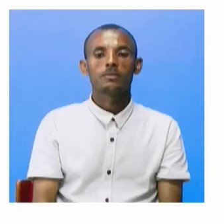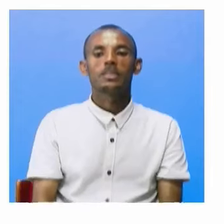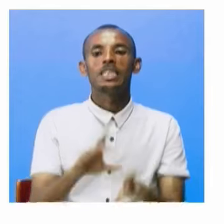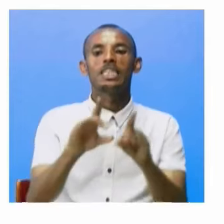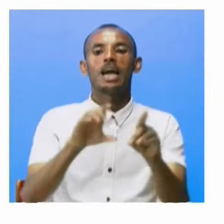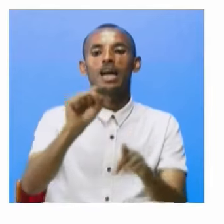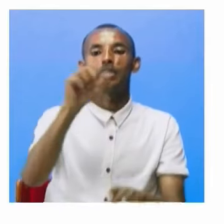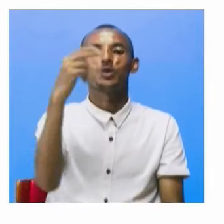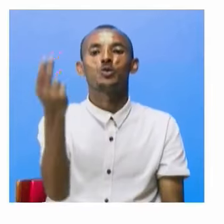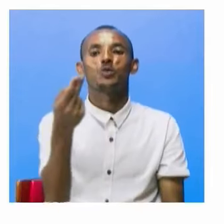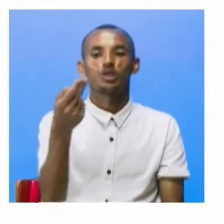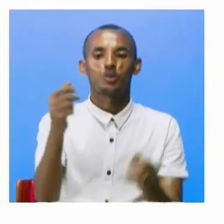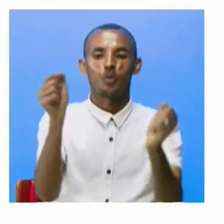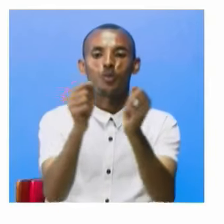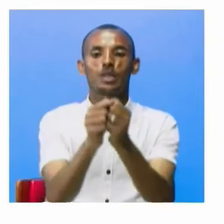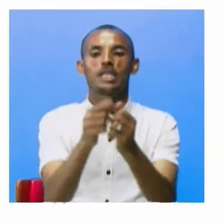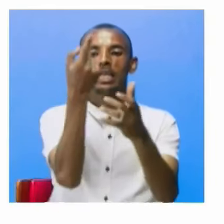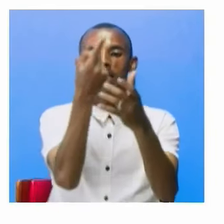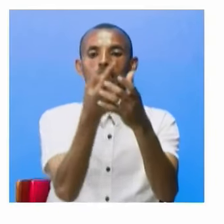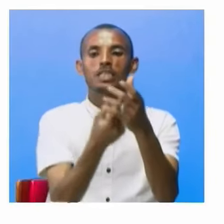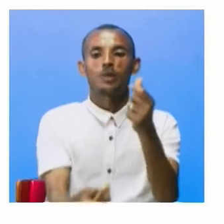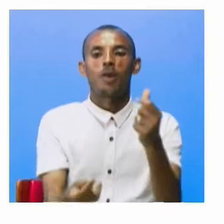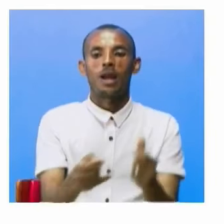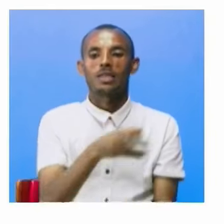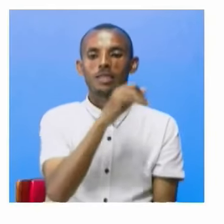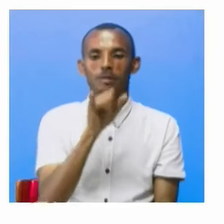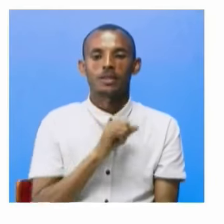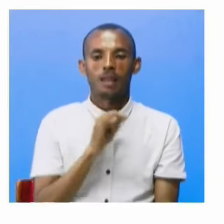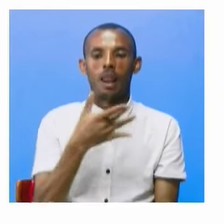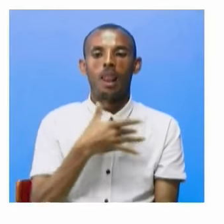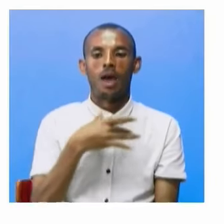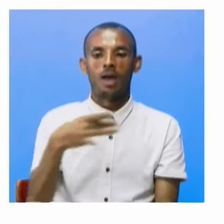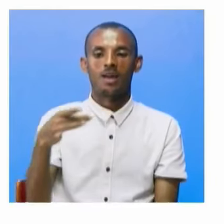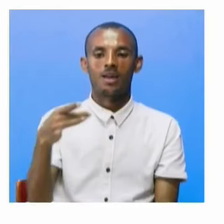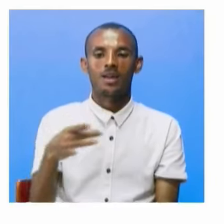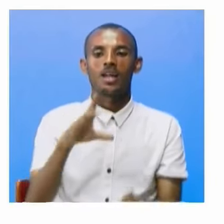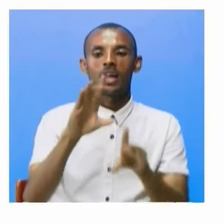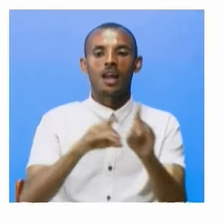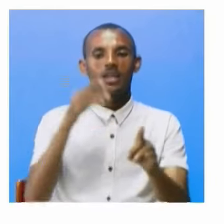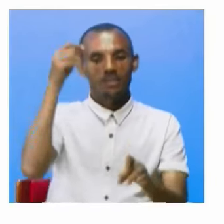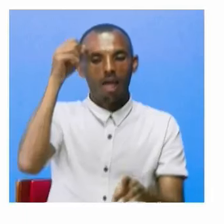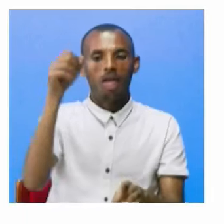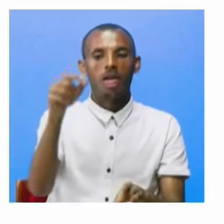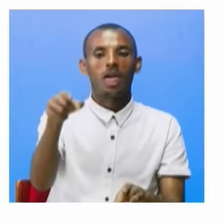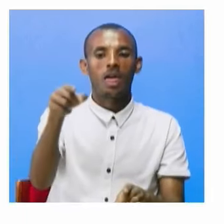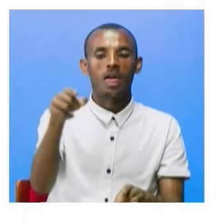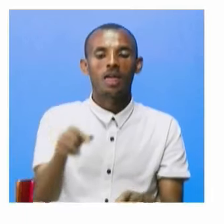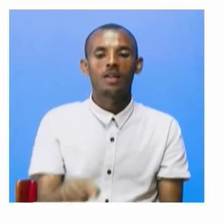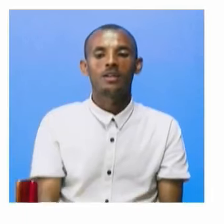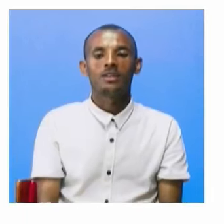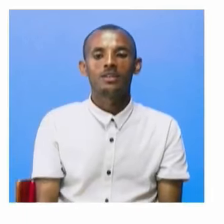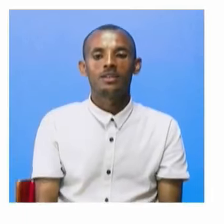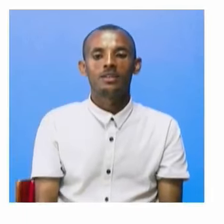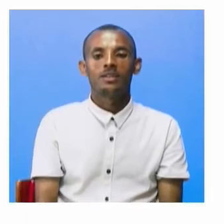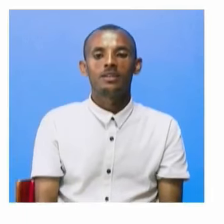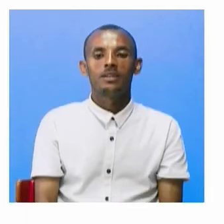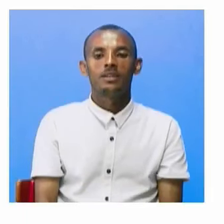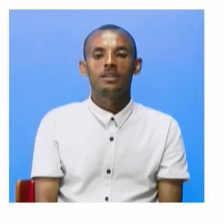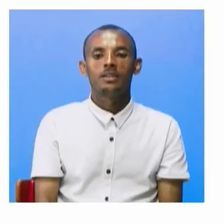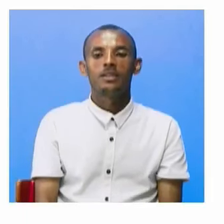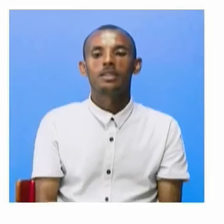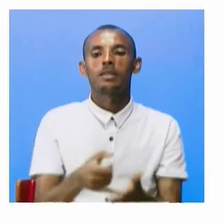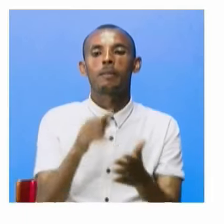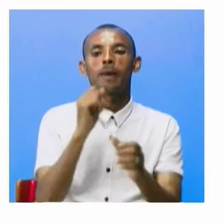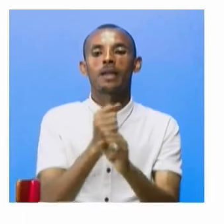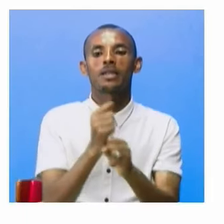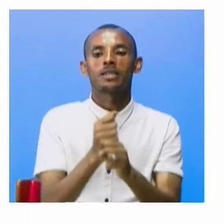Does is used with the singular subjects like does he, yeah? Let me make it since